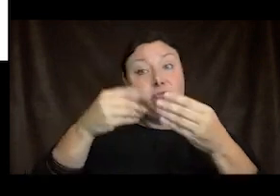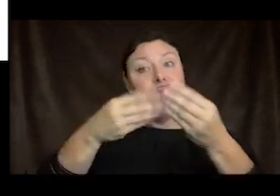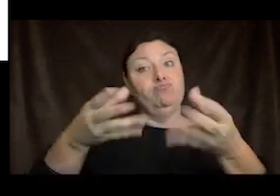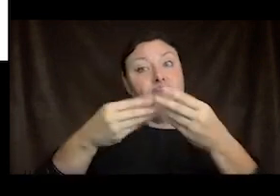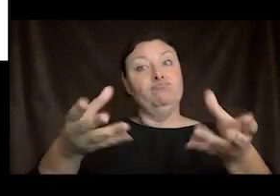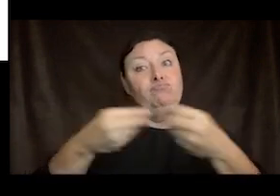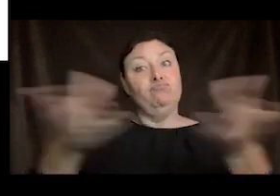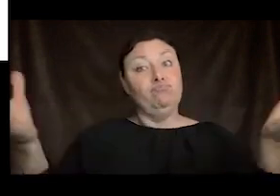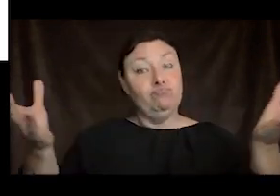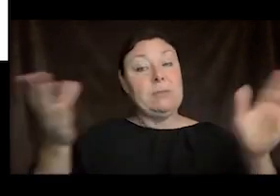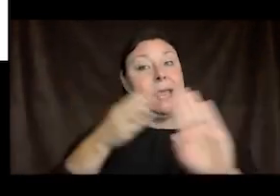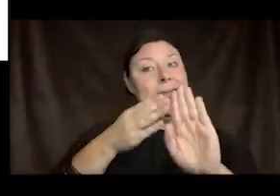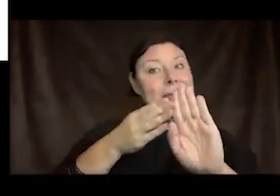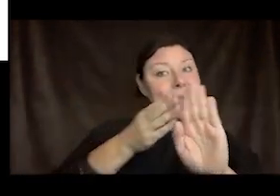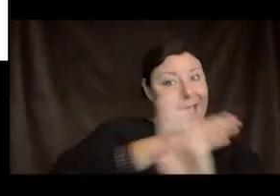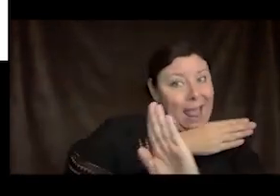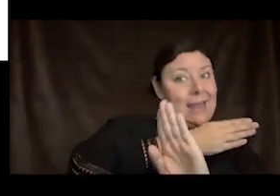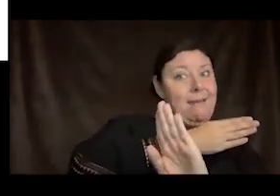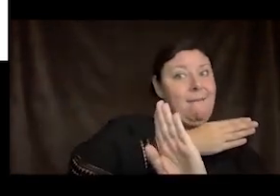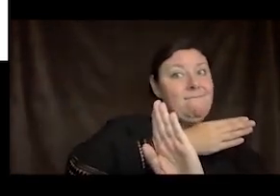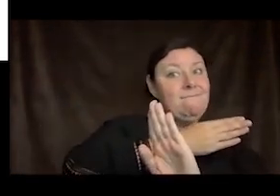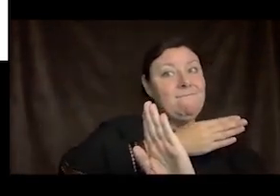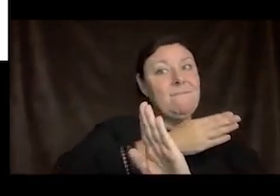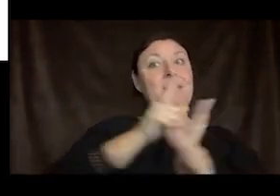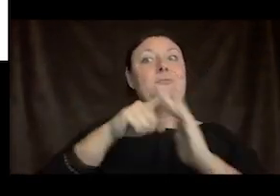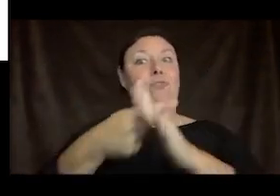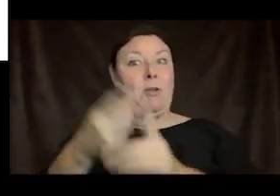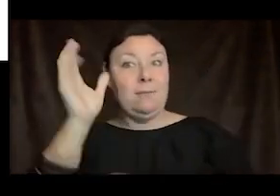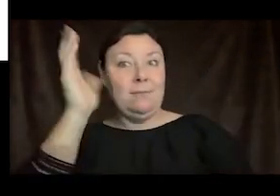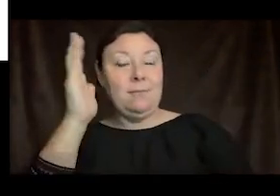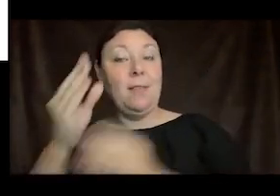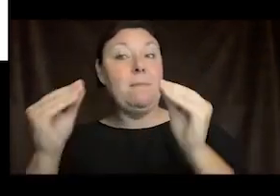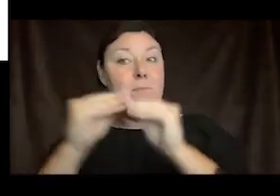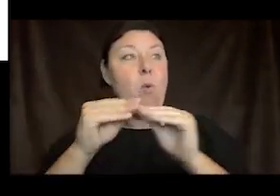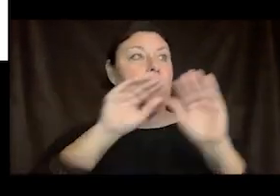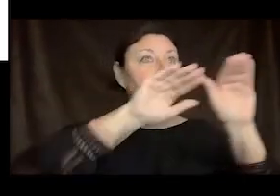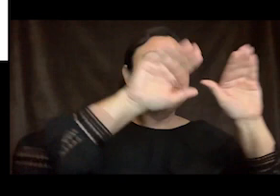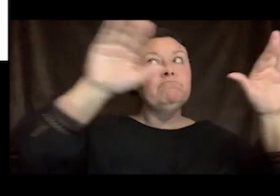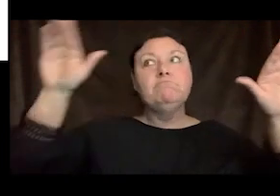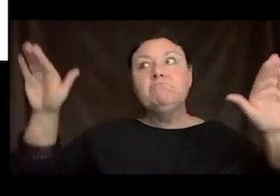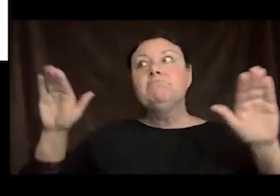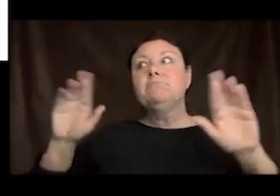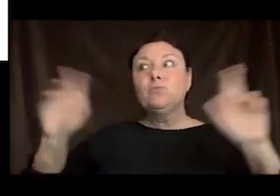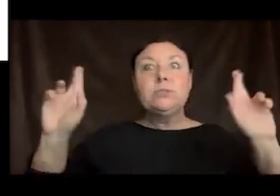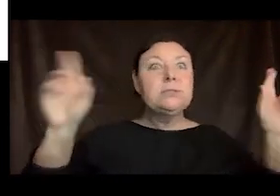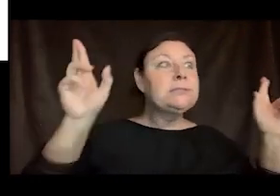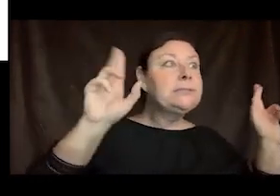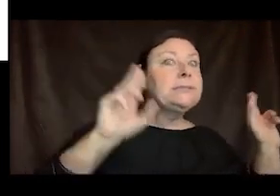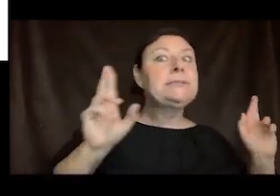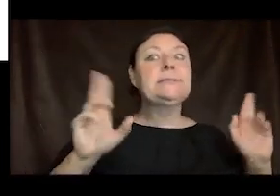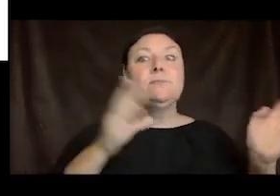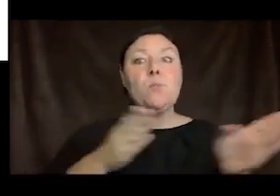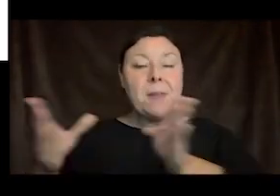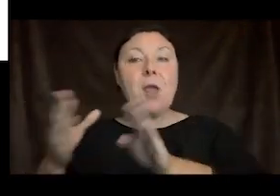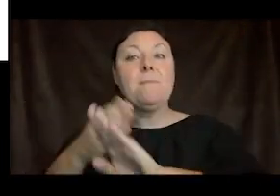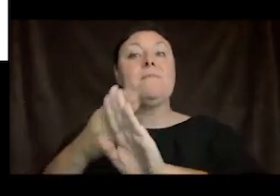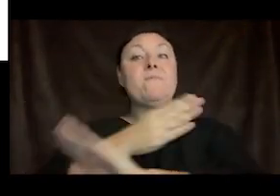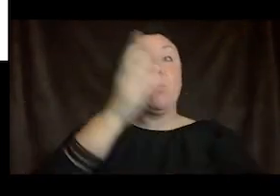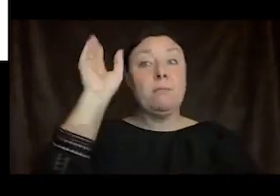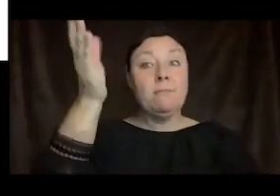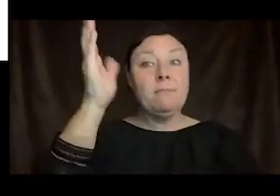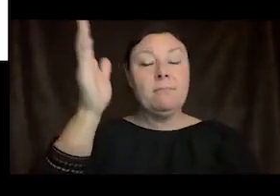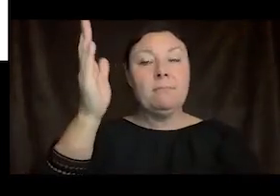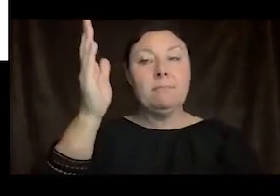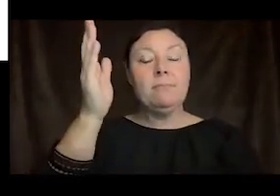you give ahead of actually embarking on whatever it is, the more likely you are to allow parents